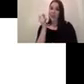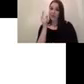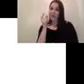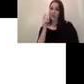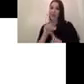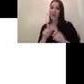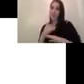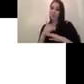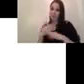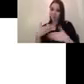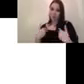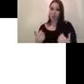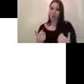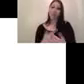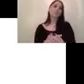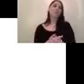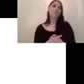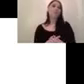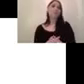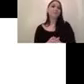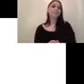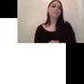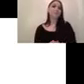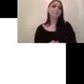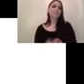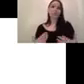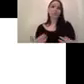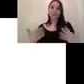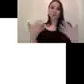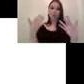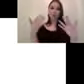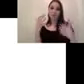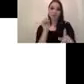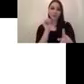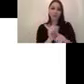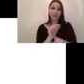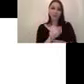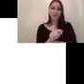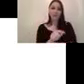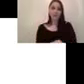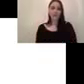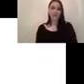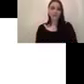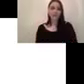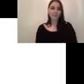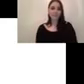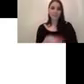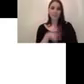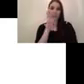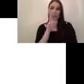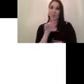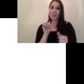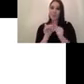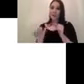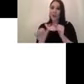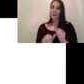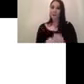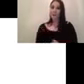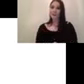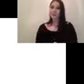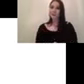well. Here is the results. It's actually works the best on the ResNet